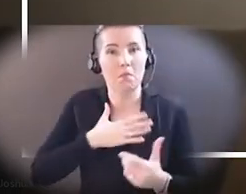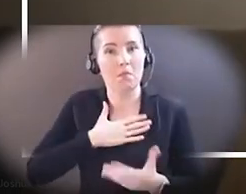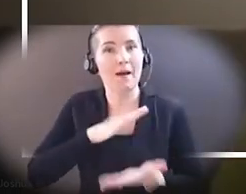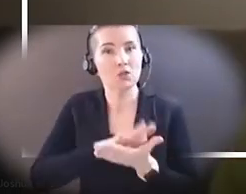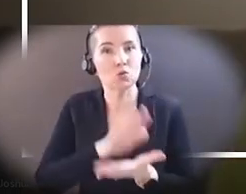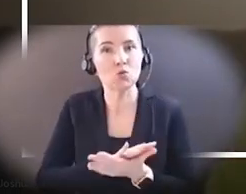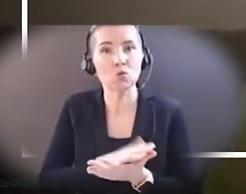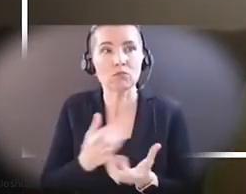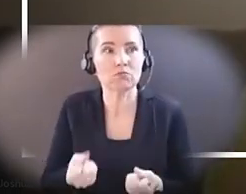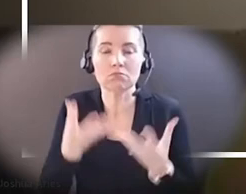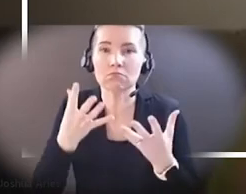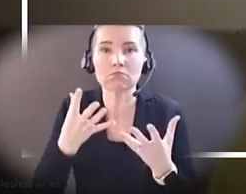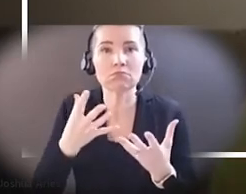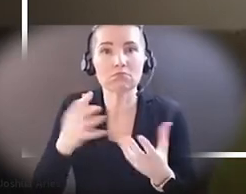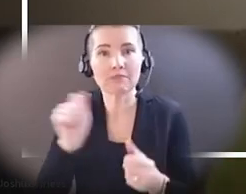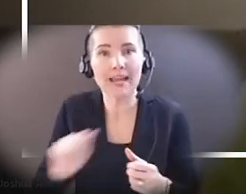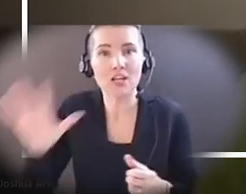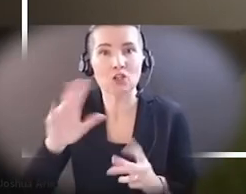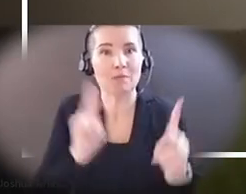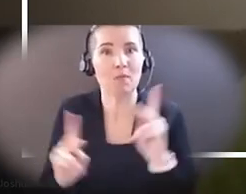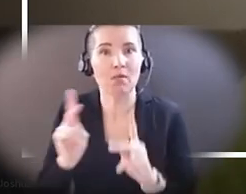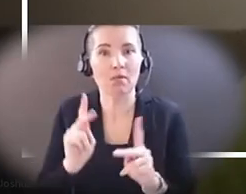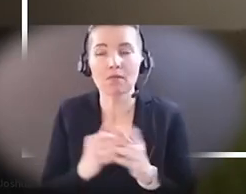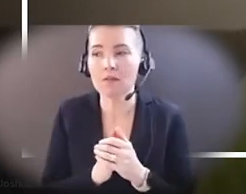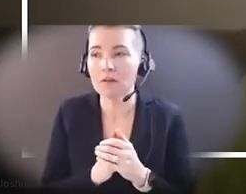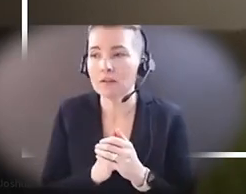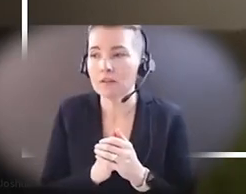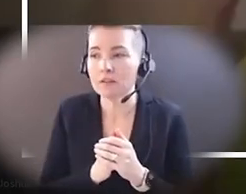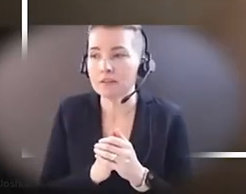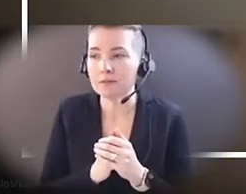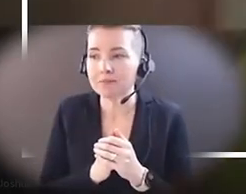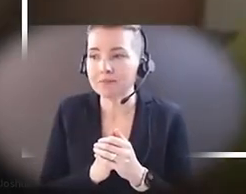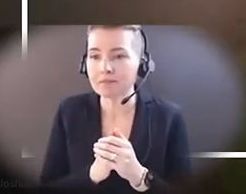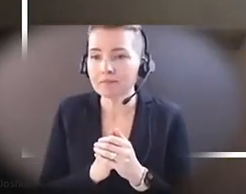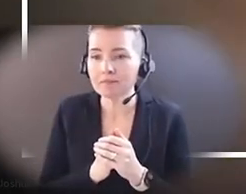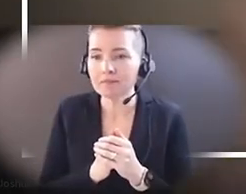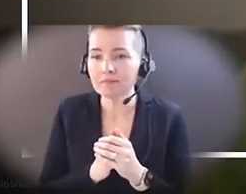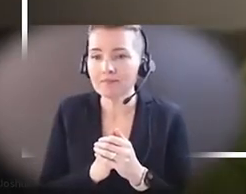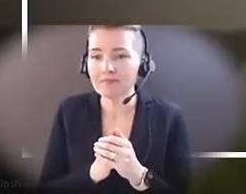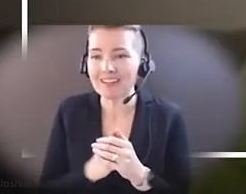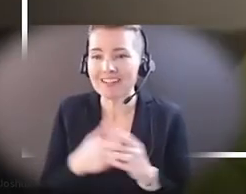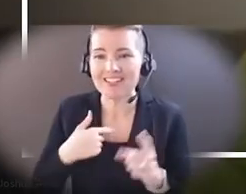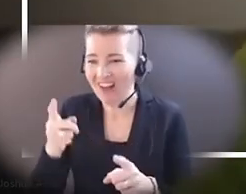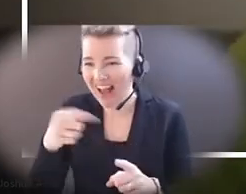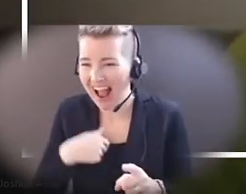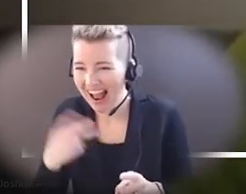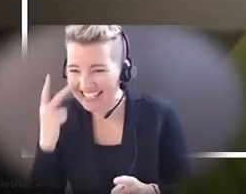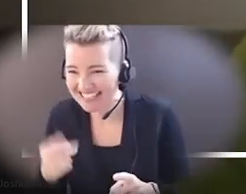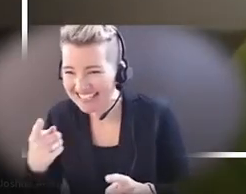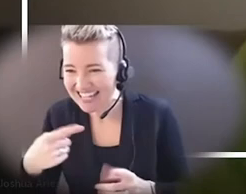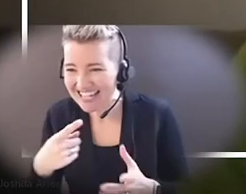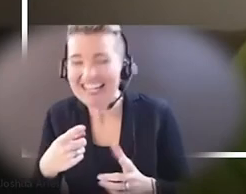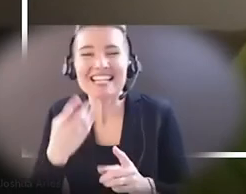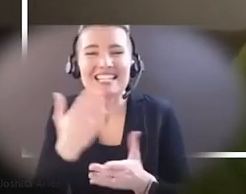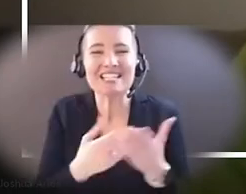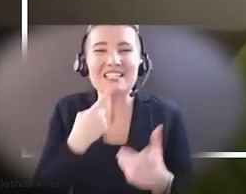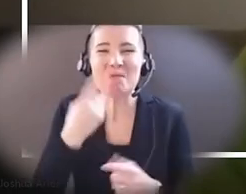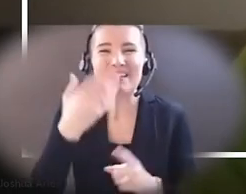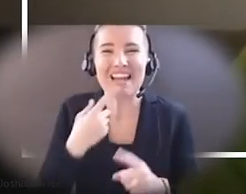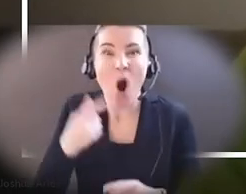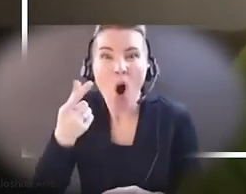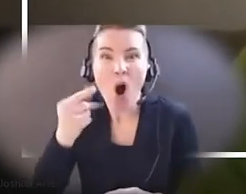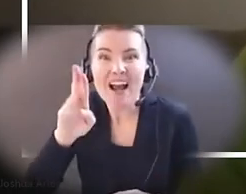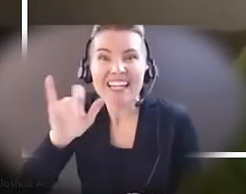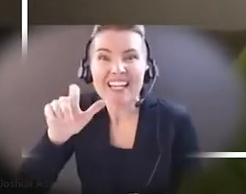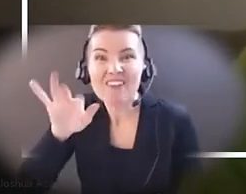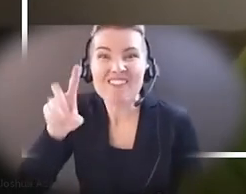full of people I'm very comfortable with, you know? And yeah, shout out to Guildford. I see you in the chat. And